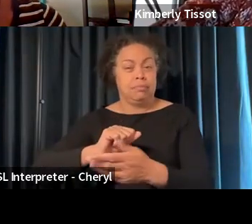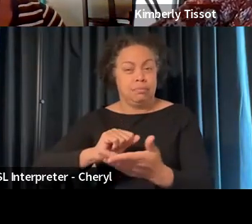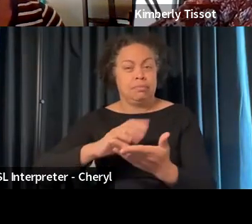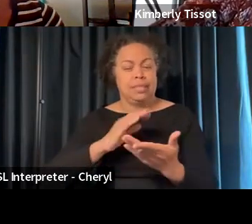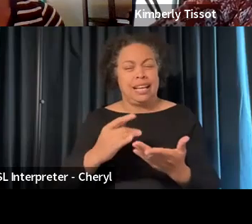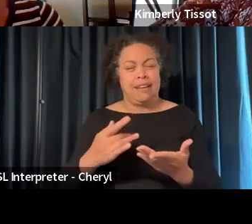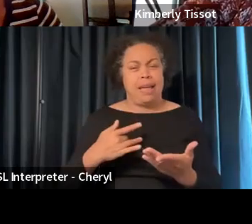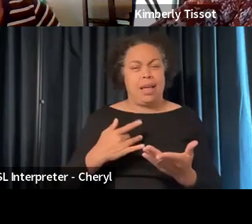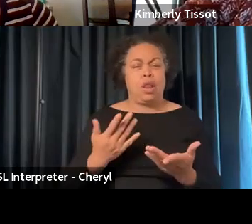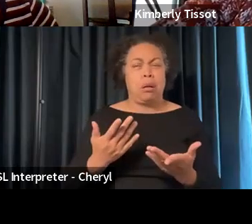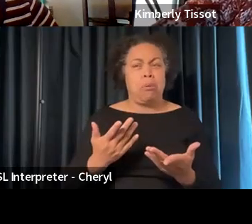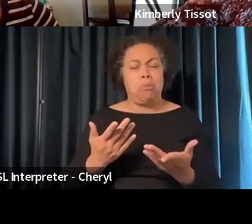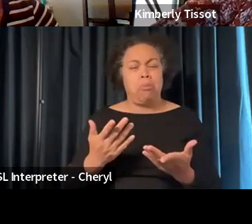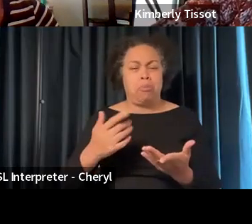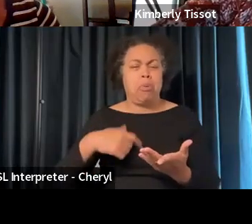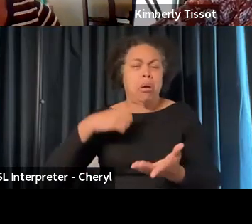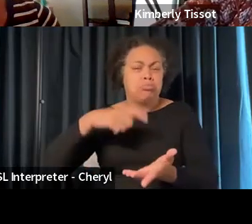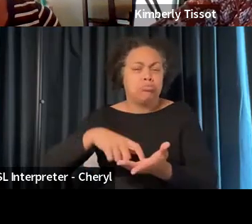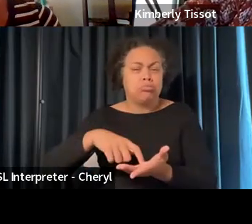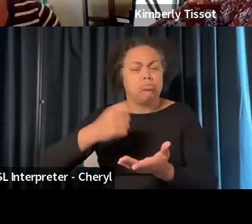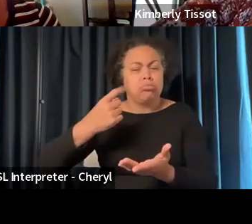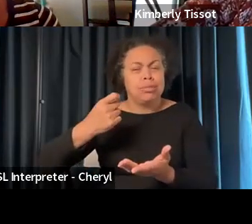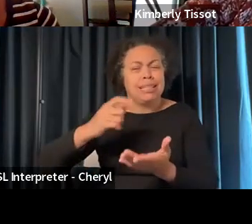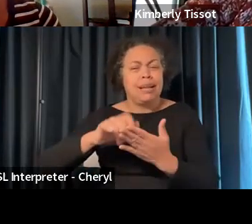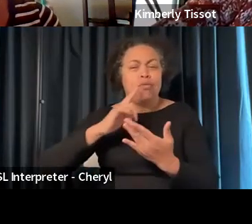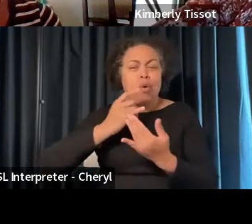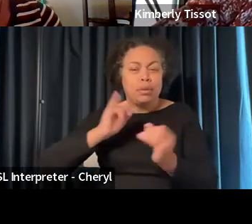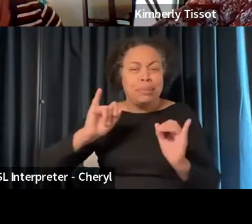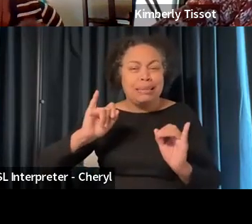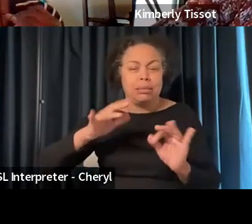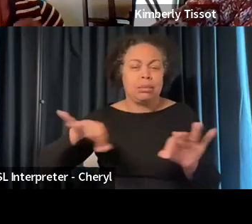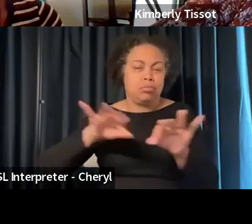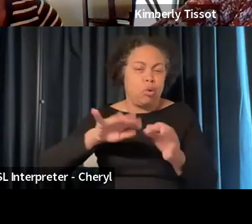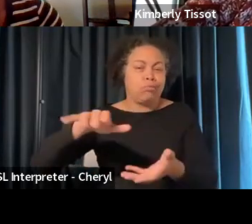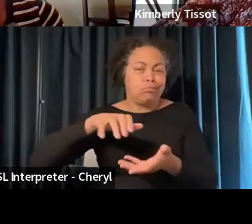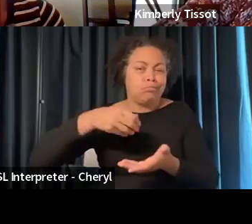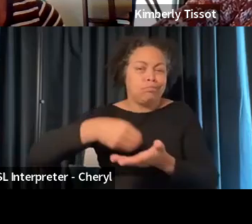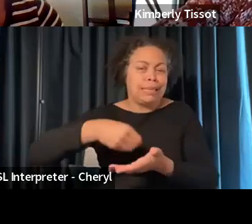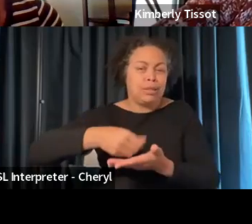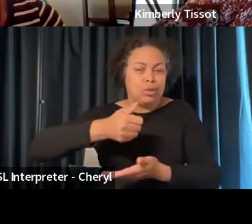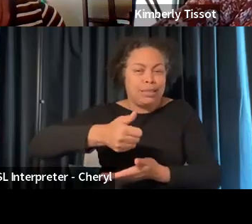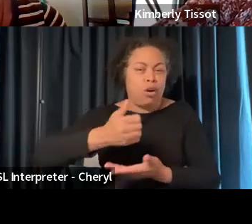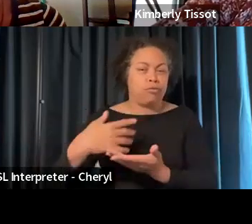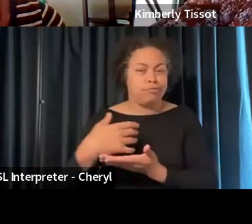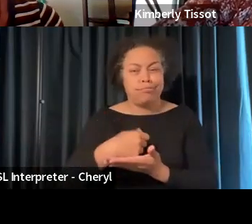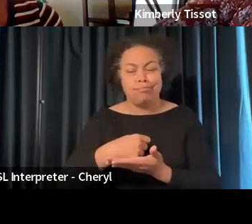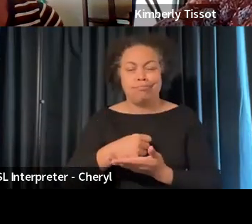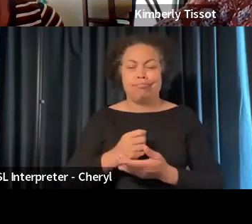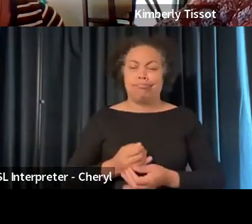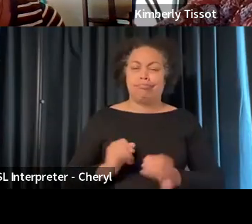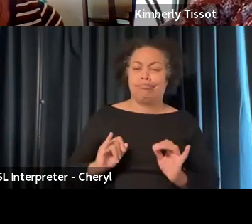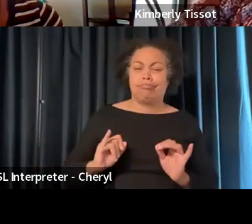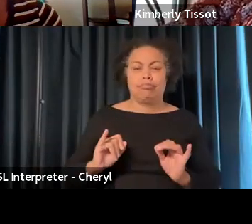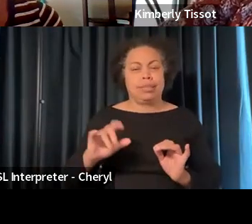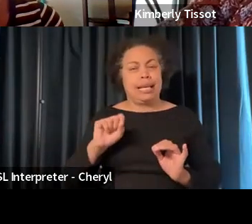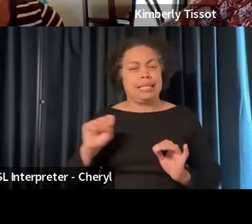well, I see how like practically for independence, it's really important to have your own money. Like that's the end of it. And SSI is